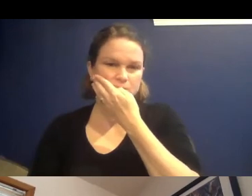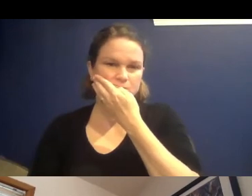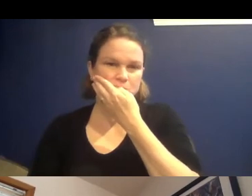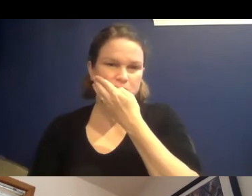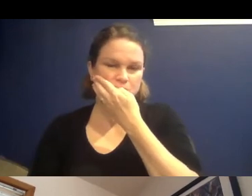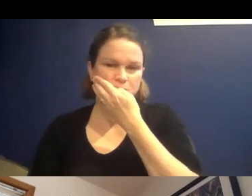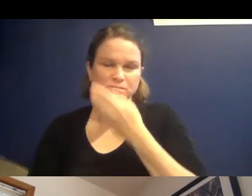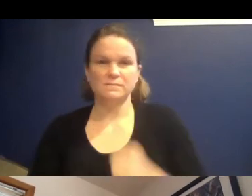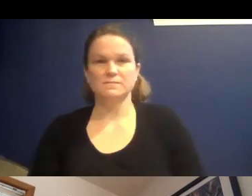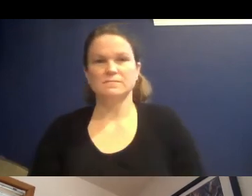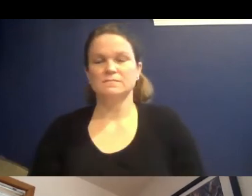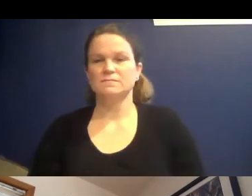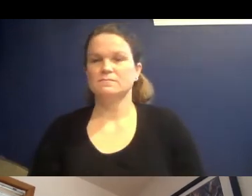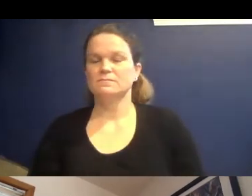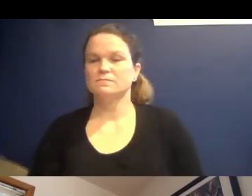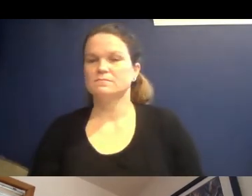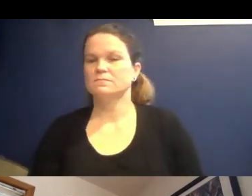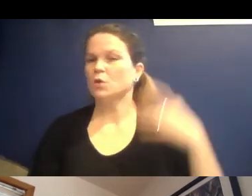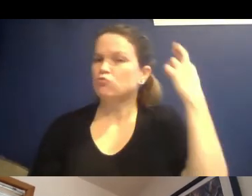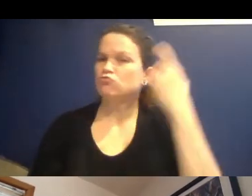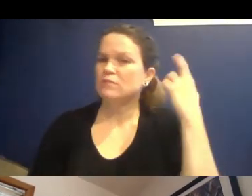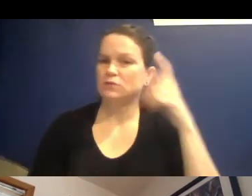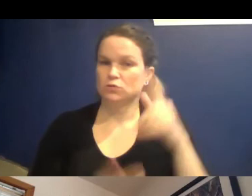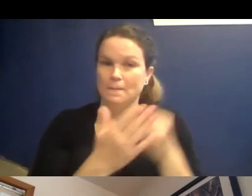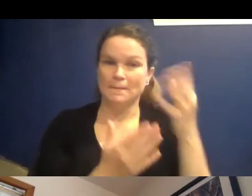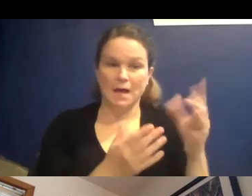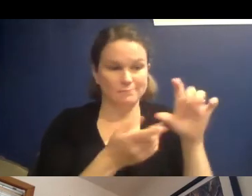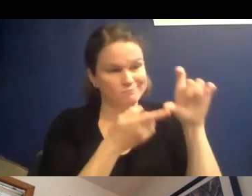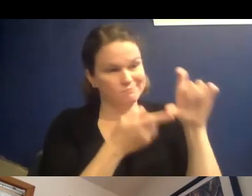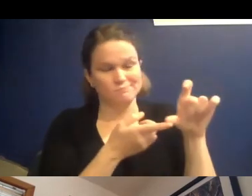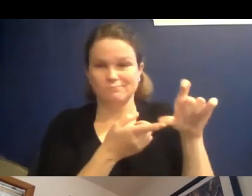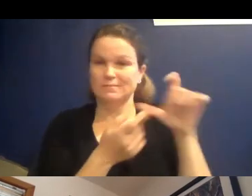Think of reasons to buy plants instead of seeds.